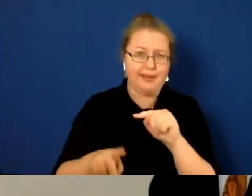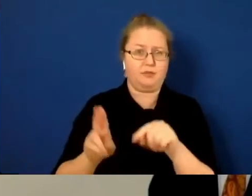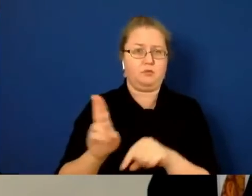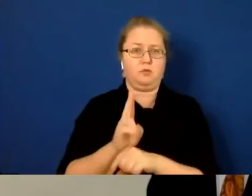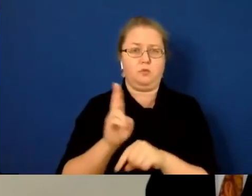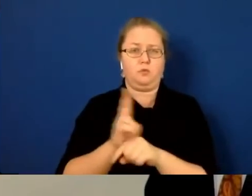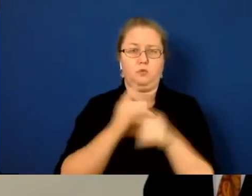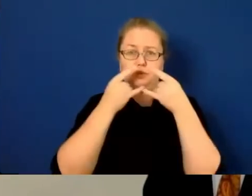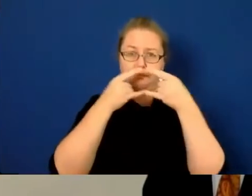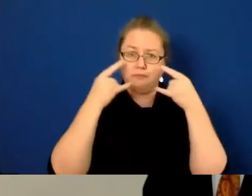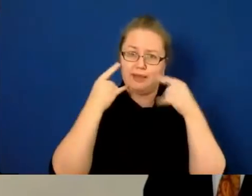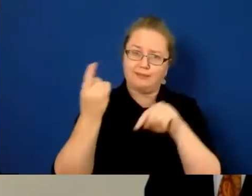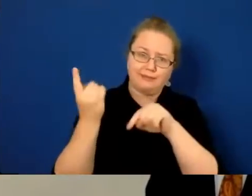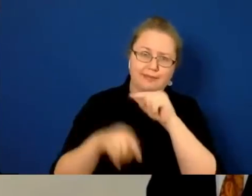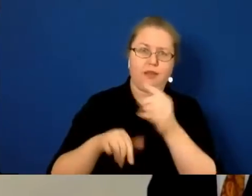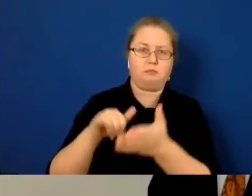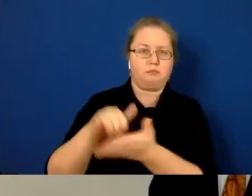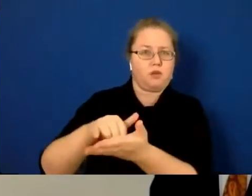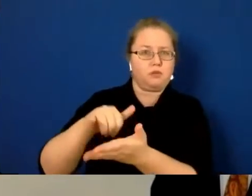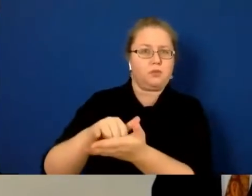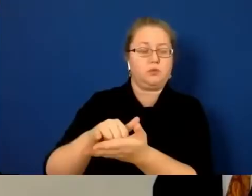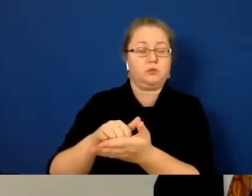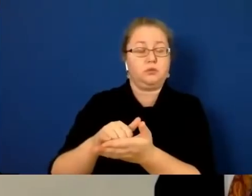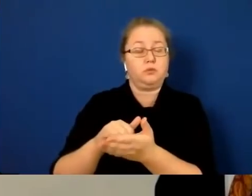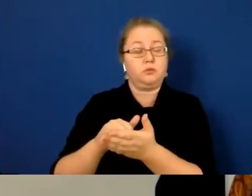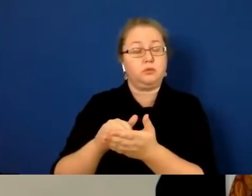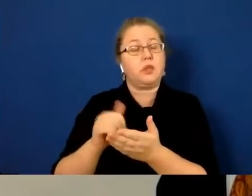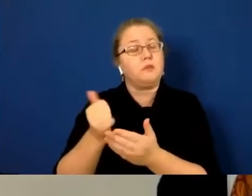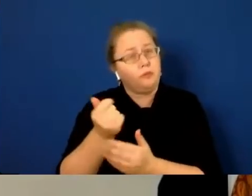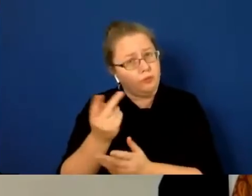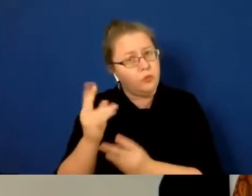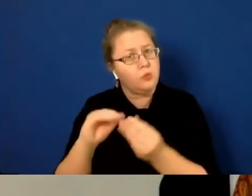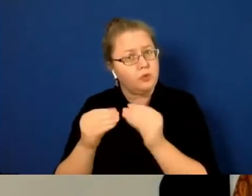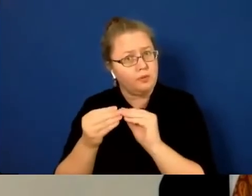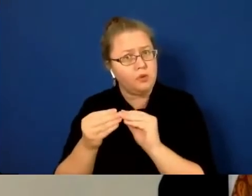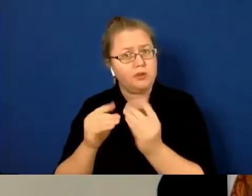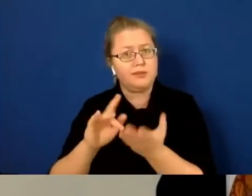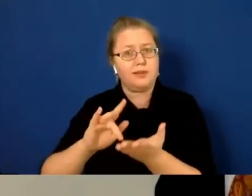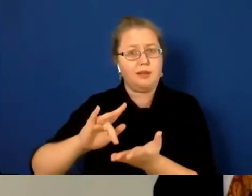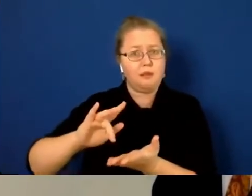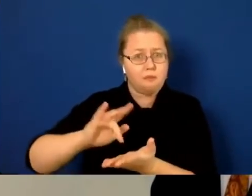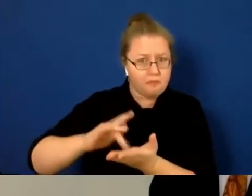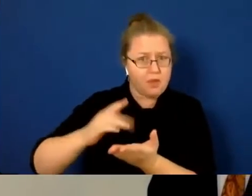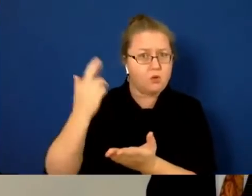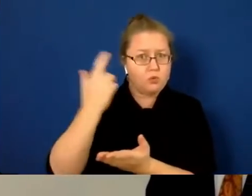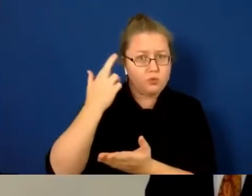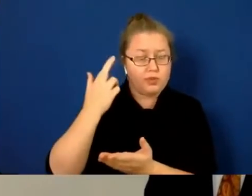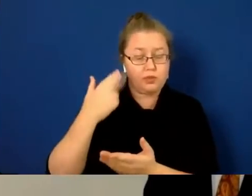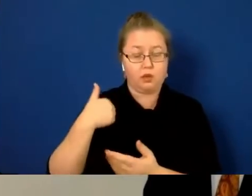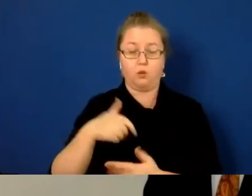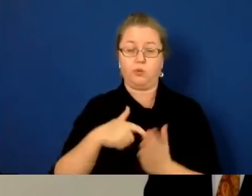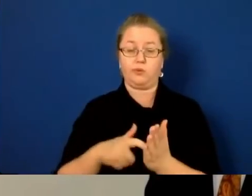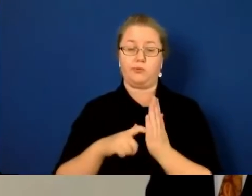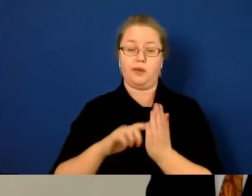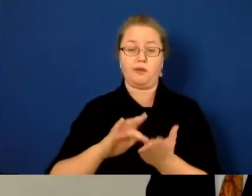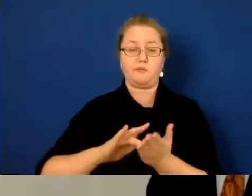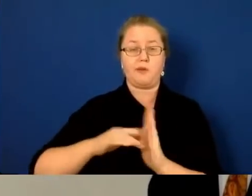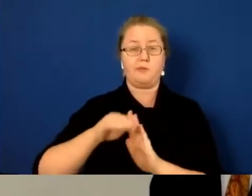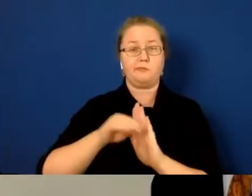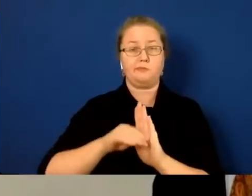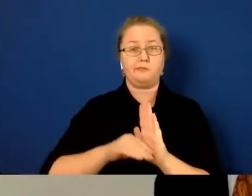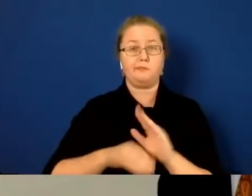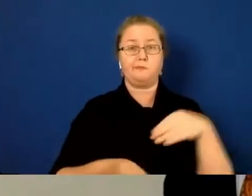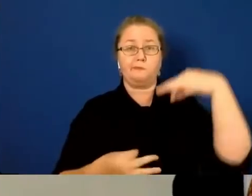seeing transmission in grocery stores when people are doing the other things that are important as well, like